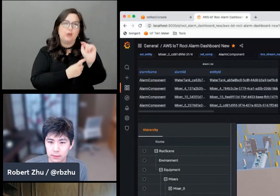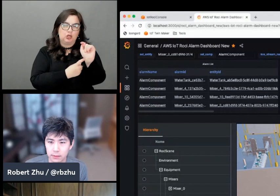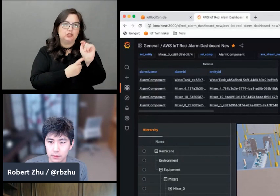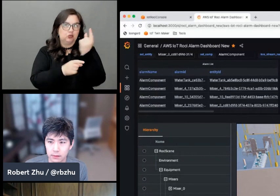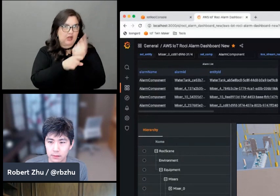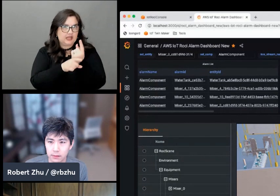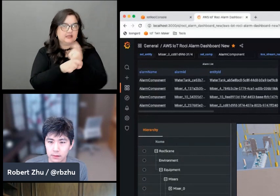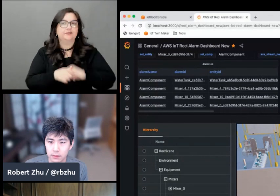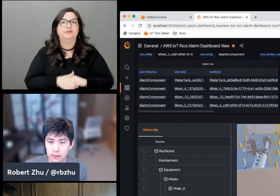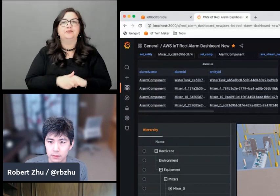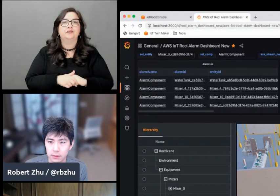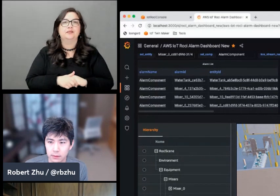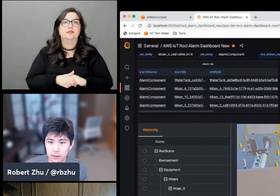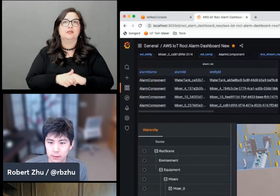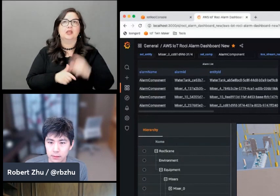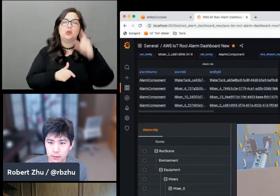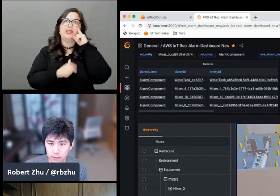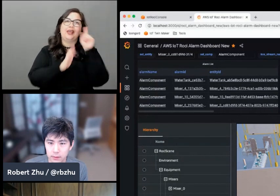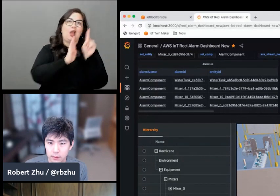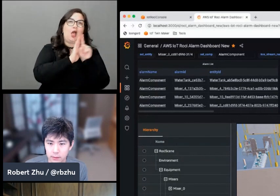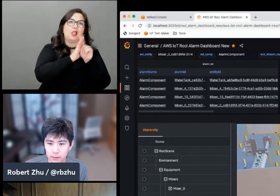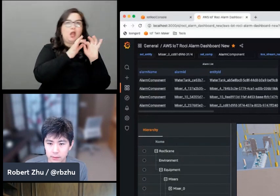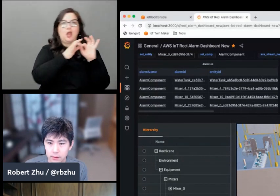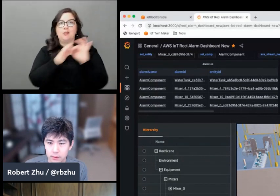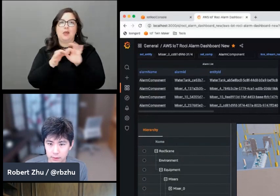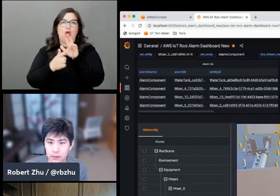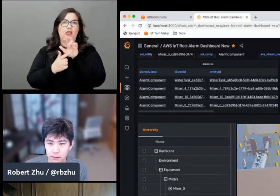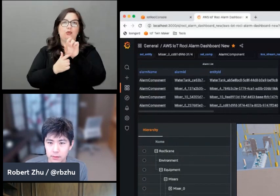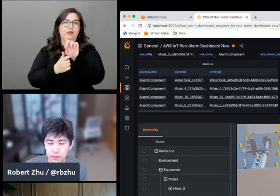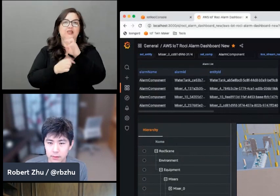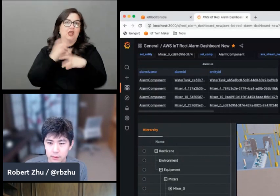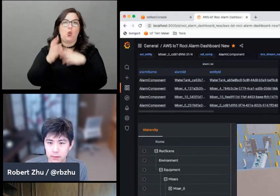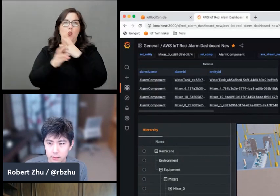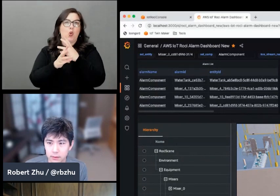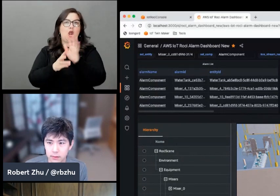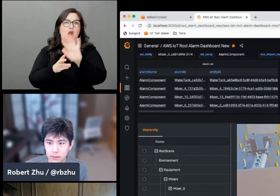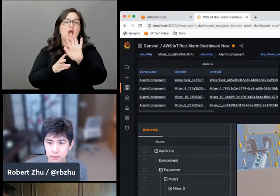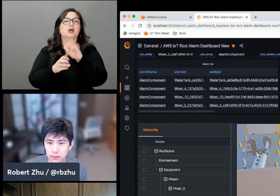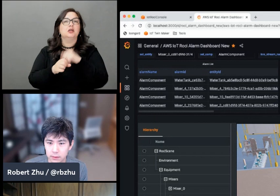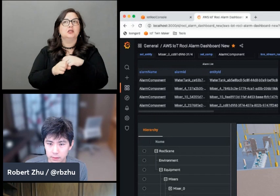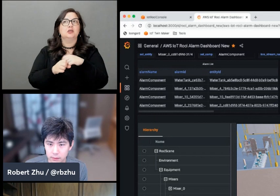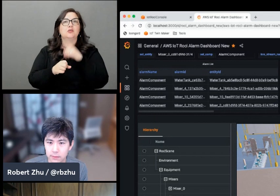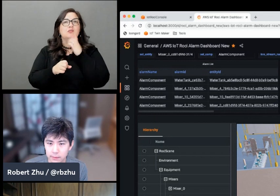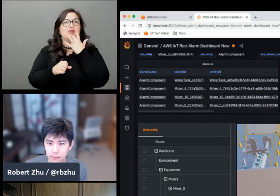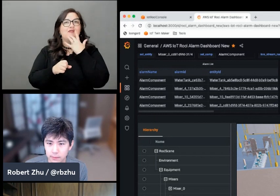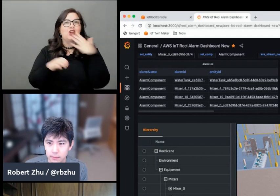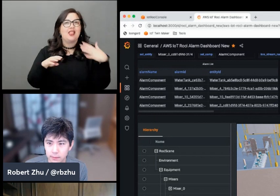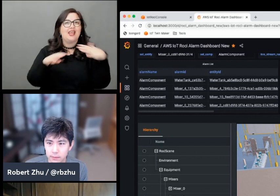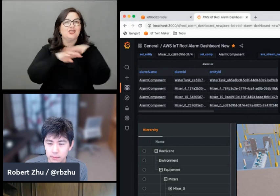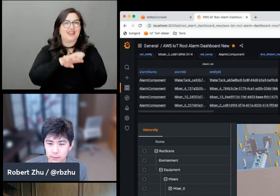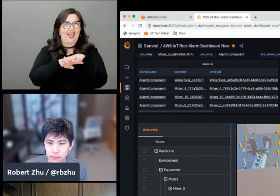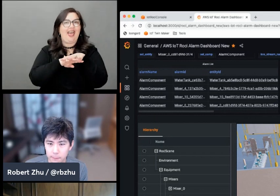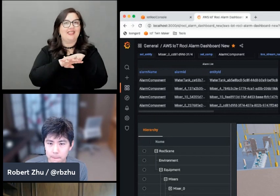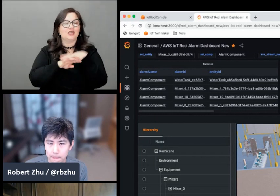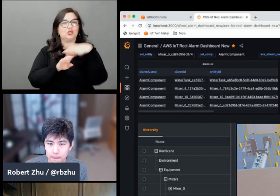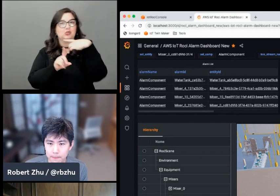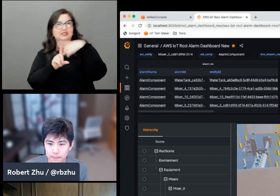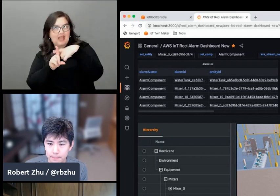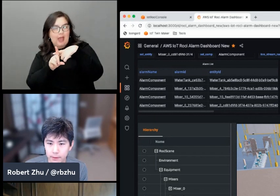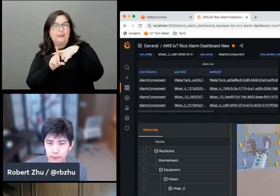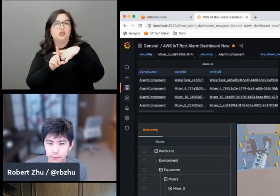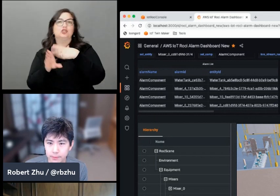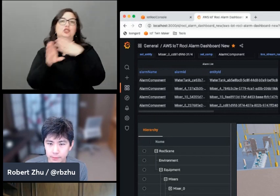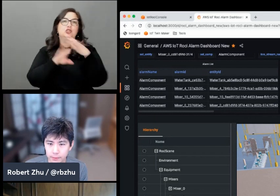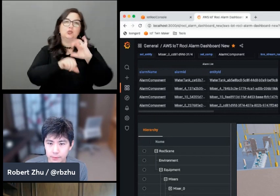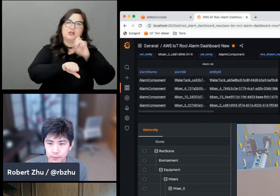really associate an alarm with the 3D world. You kind of want to layer those together. So you've got some temperature, and then you want to set an alarm.